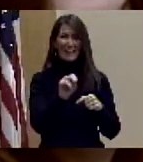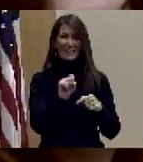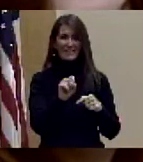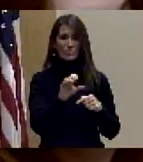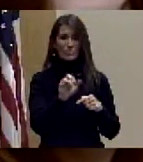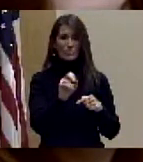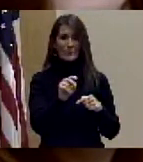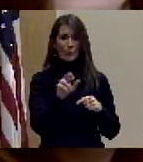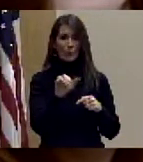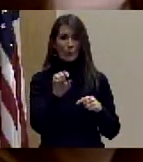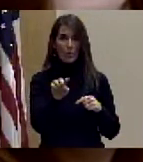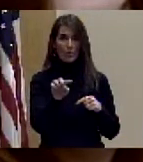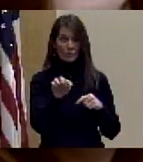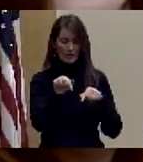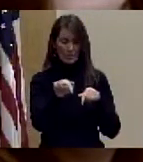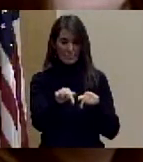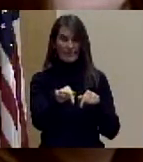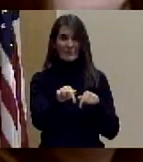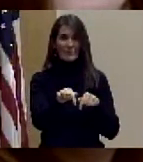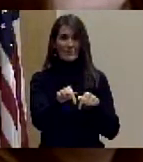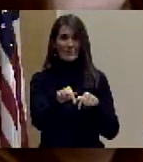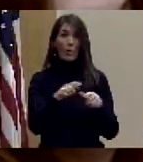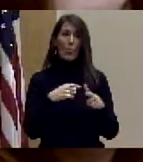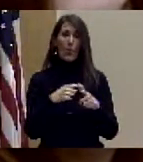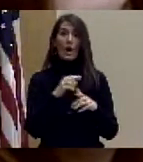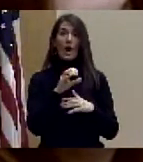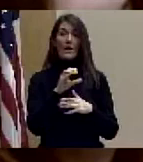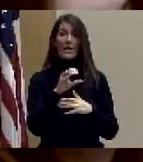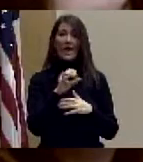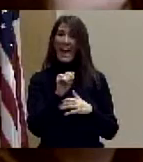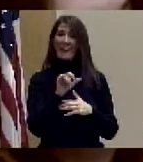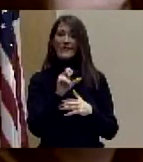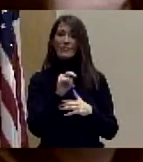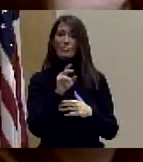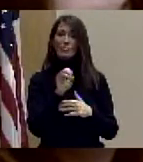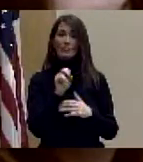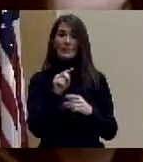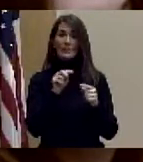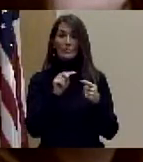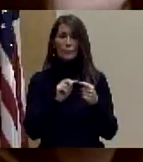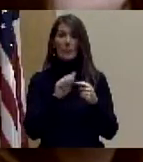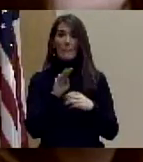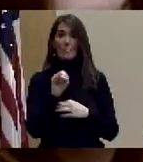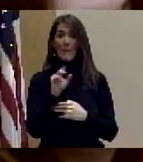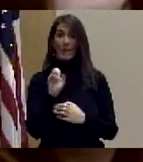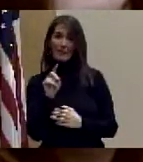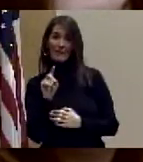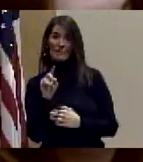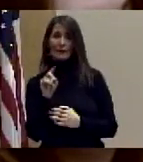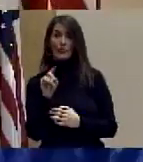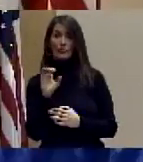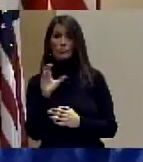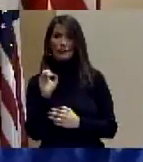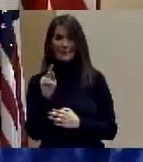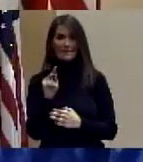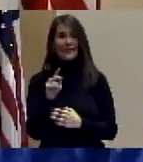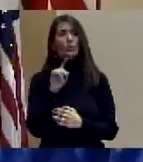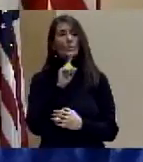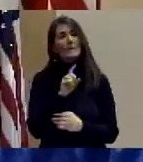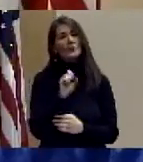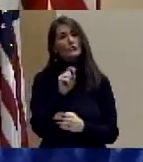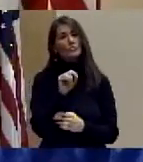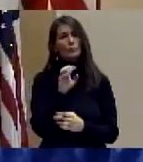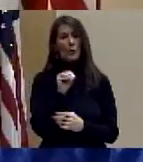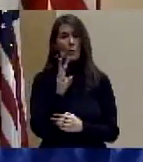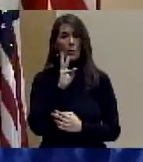it, from Allen's Creek to Buckland Creek, because ultimately this is a stormwater project that will pay great